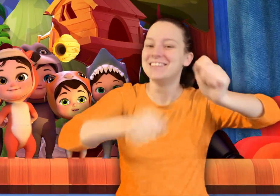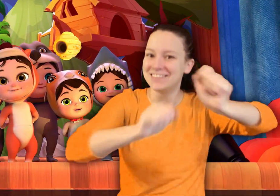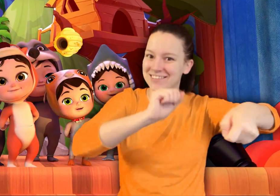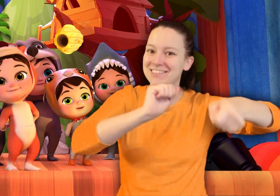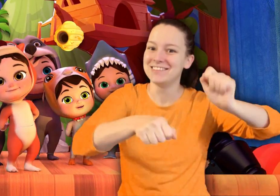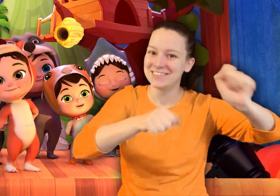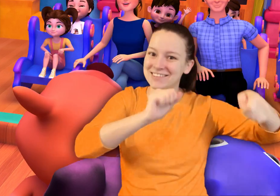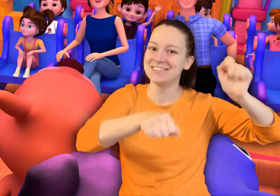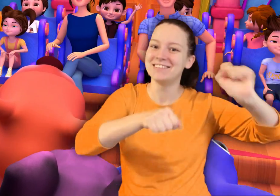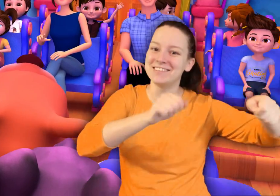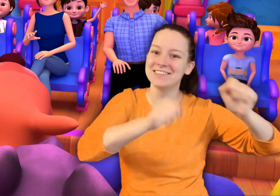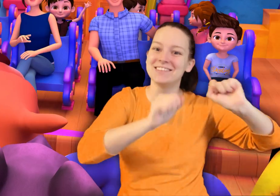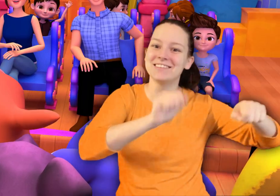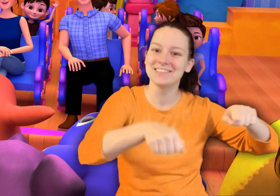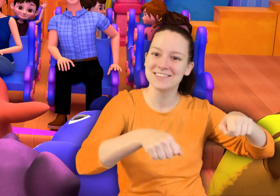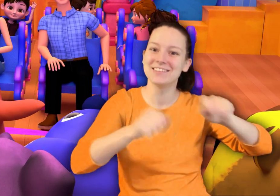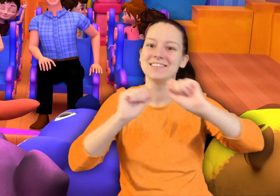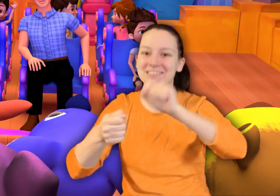animals